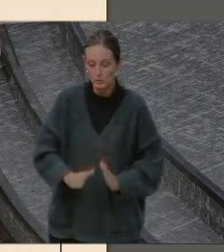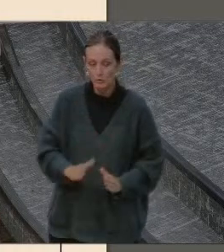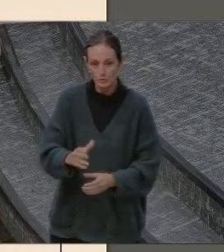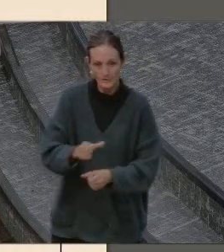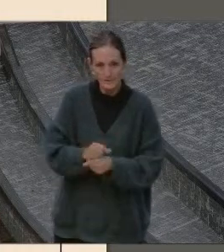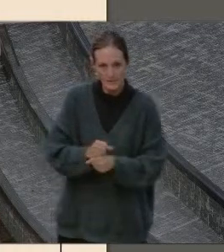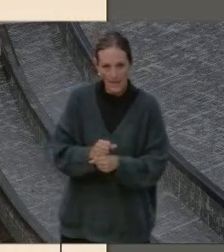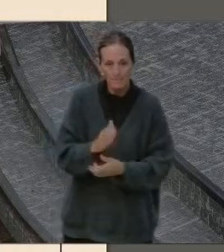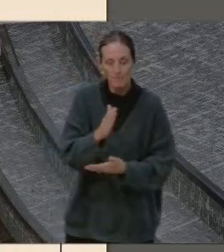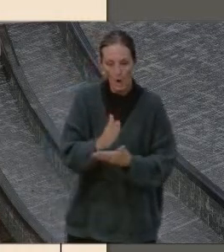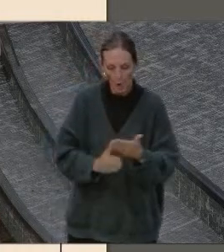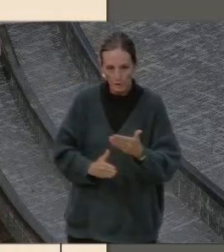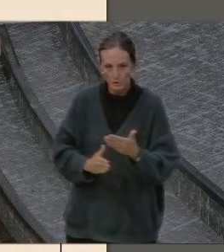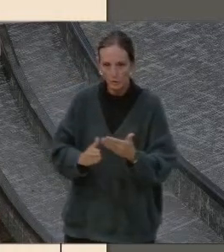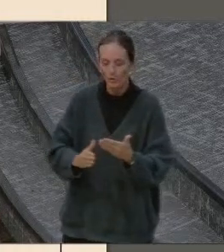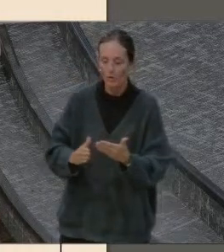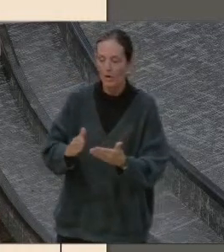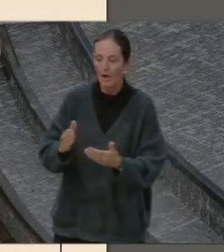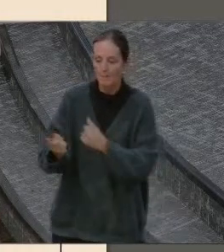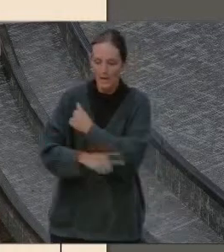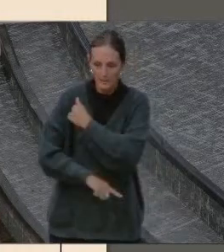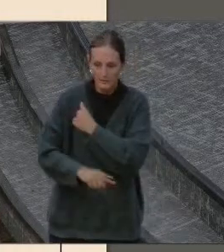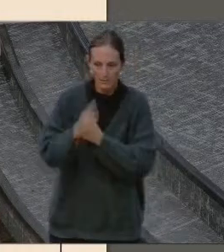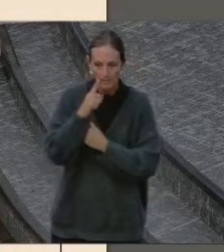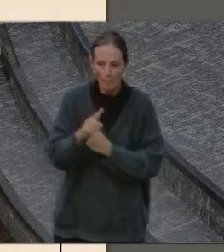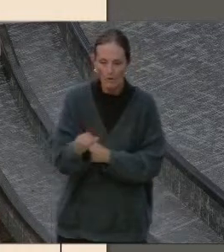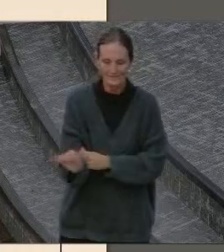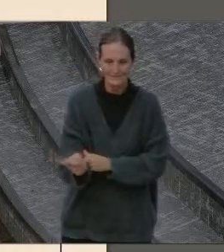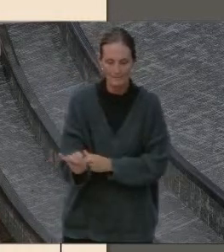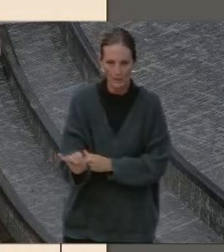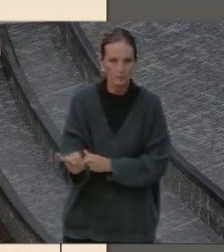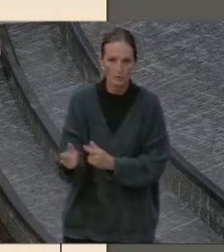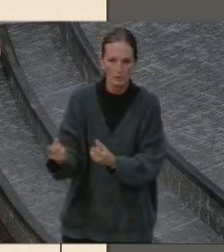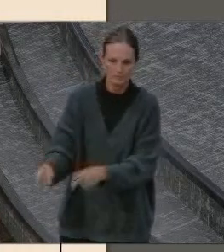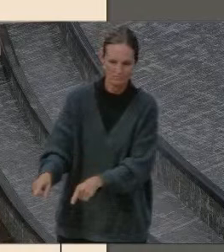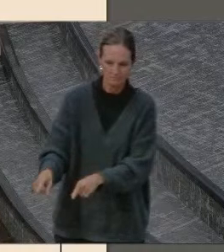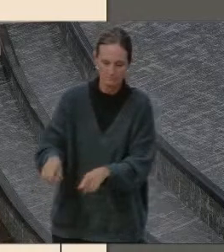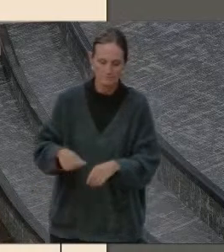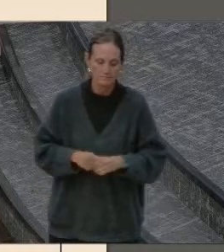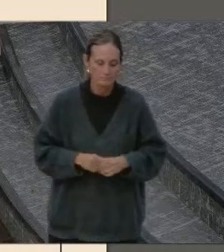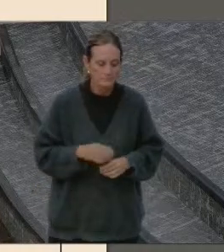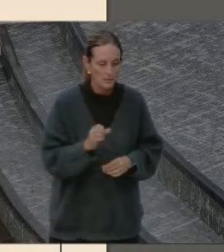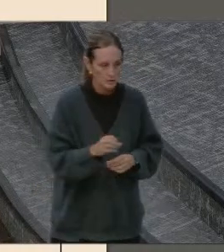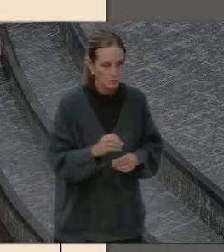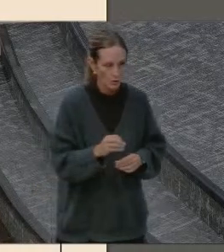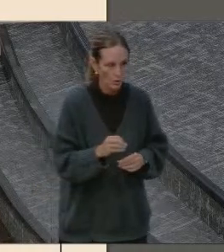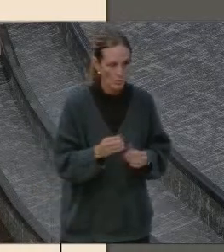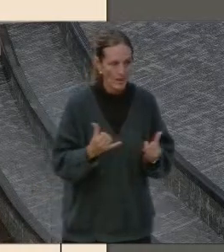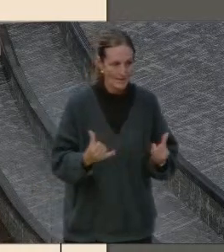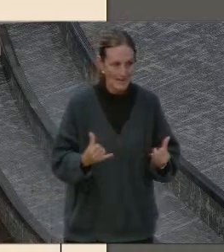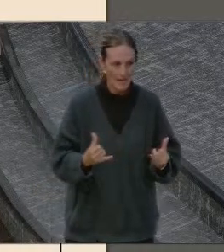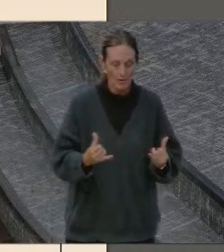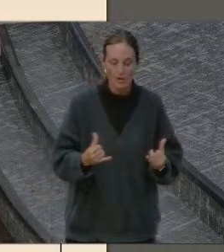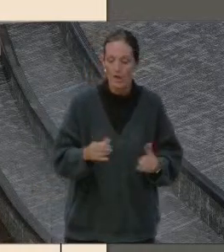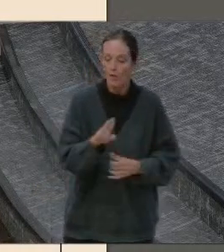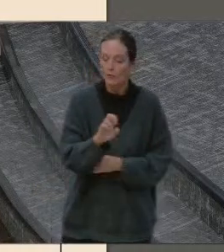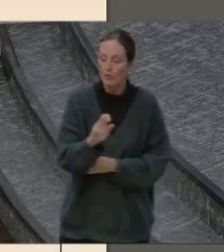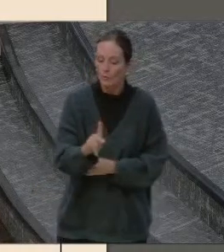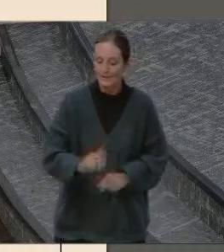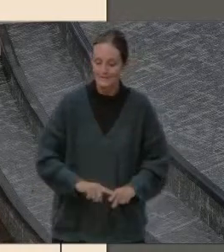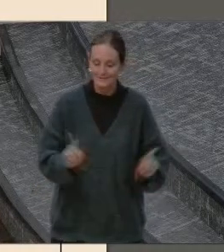similar infractions. For tonight's presentation, I'm going to focus on the absolute risk difference, which is really